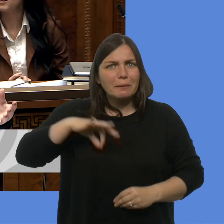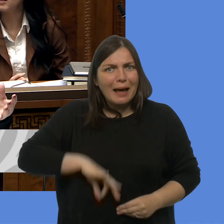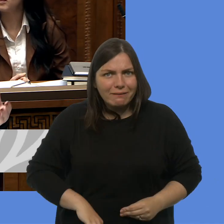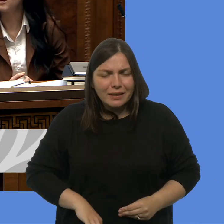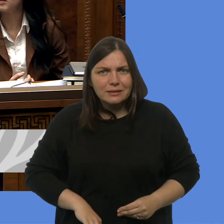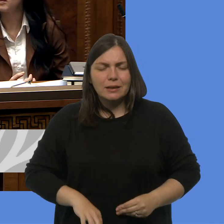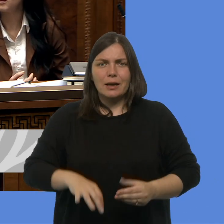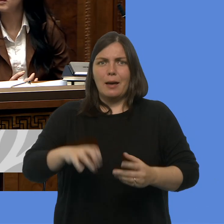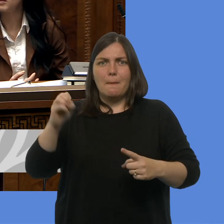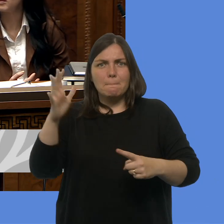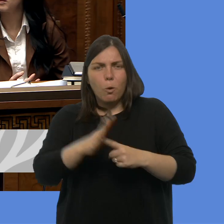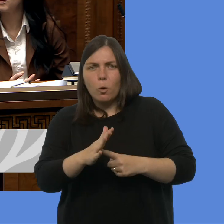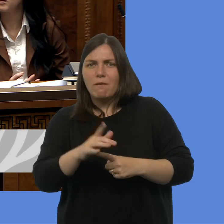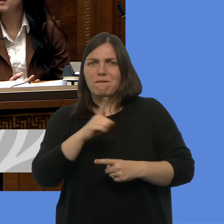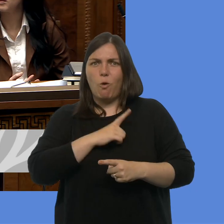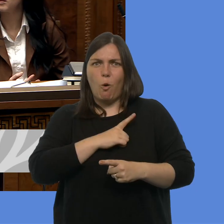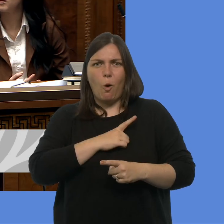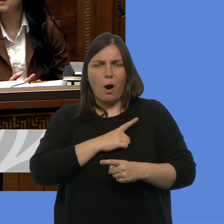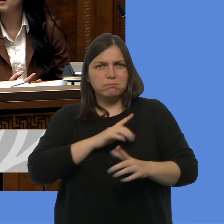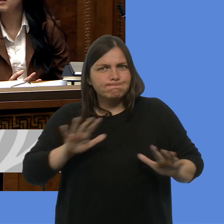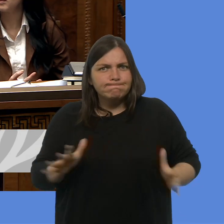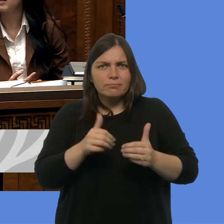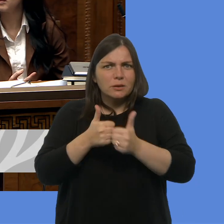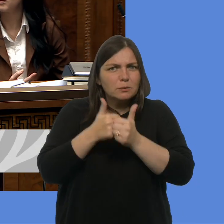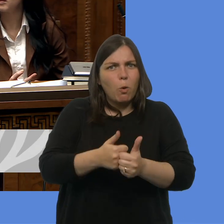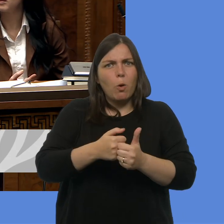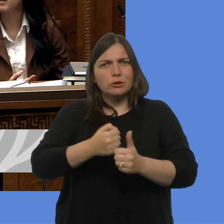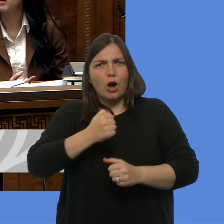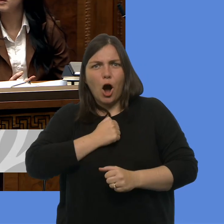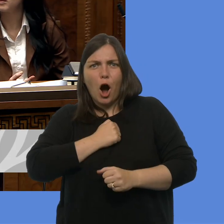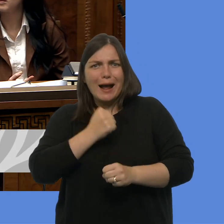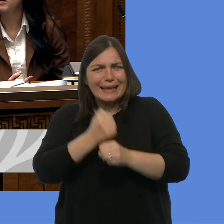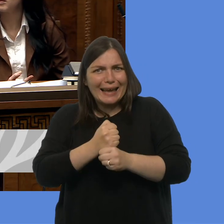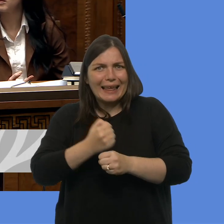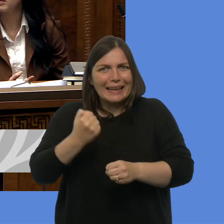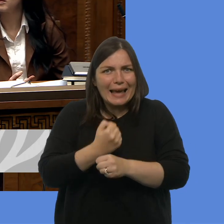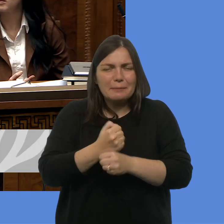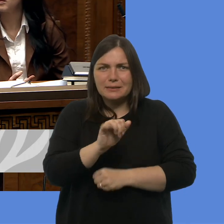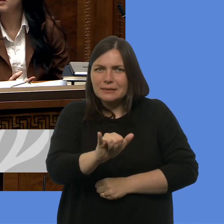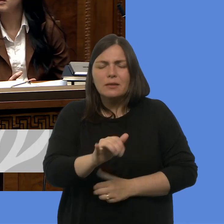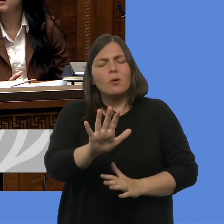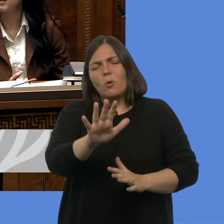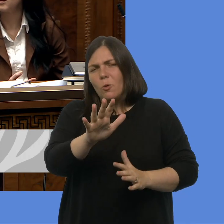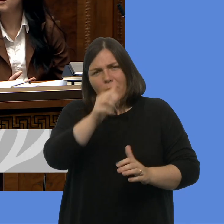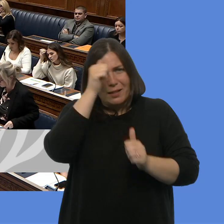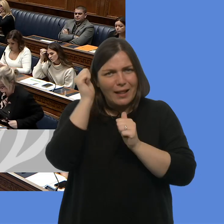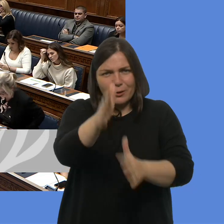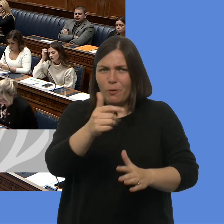investment in Gaelic games is something that's been very long overdue. But I can assure you that I am continuing to work night and day to ensure that it is